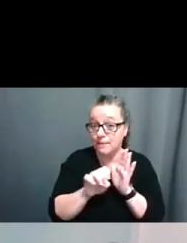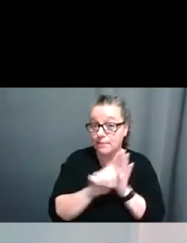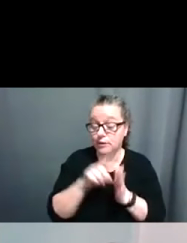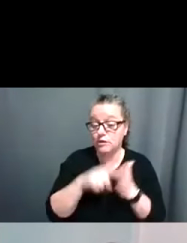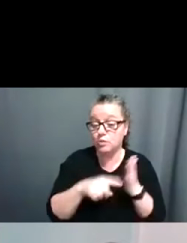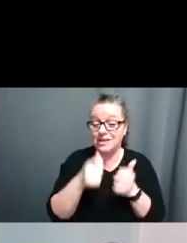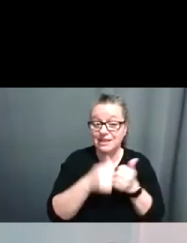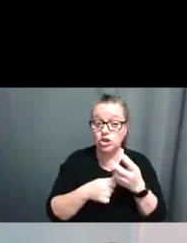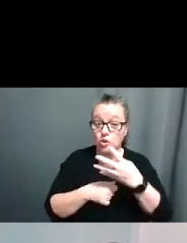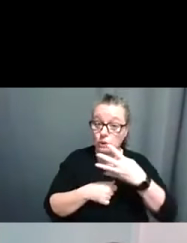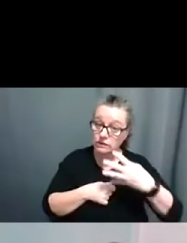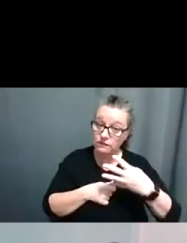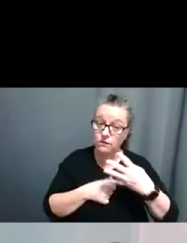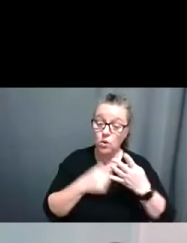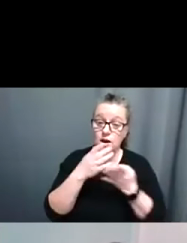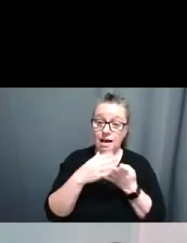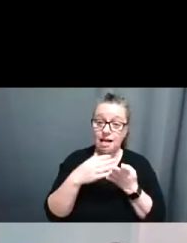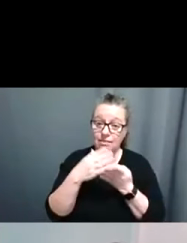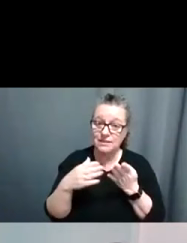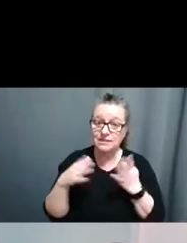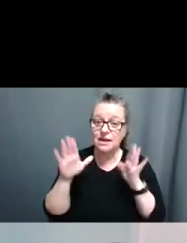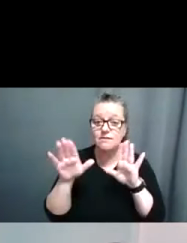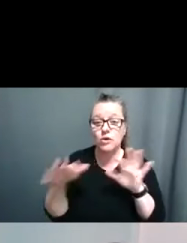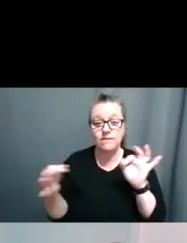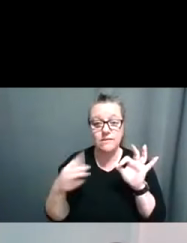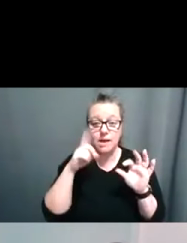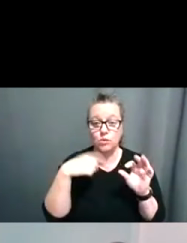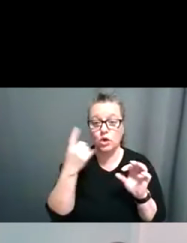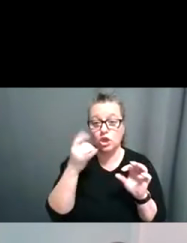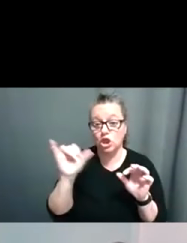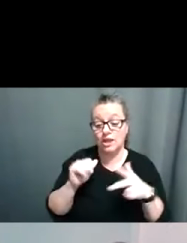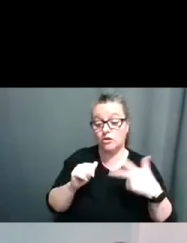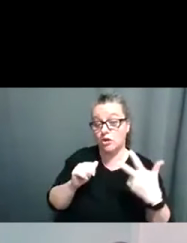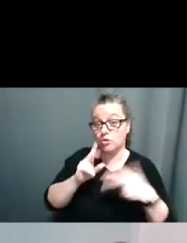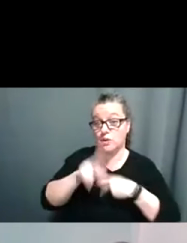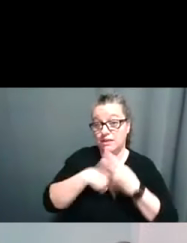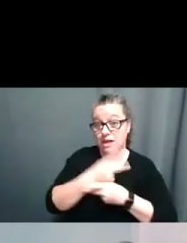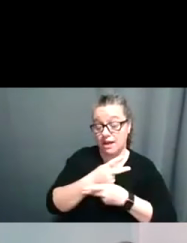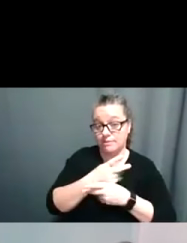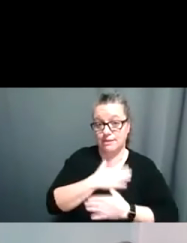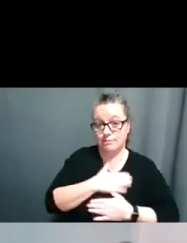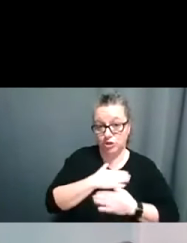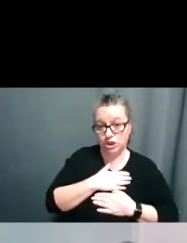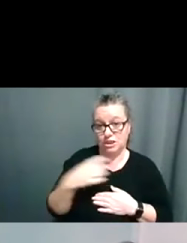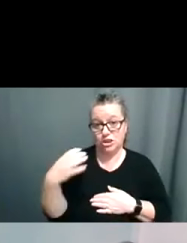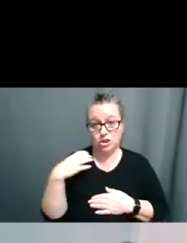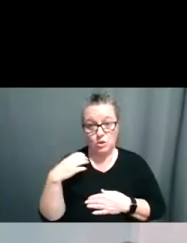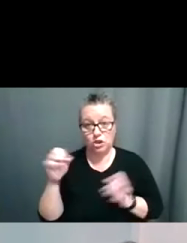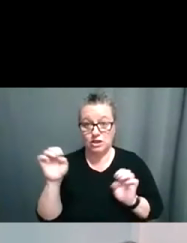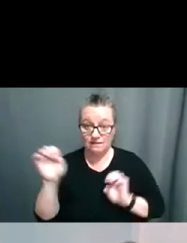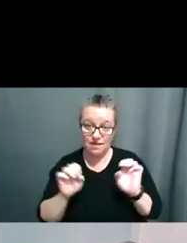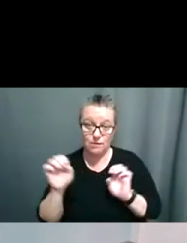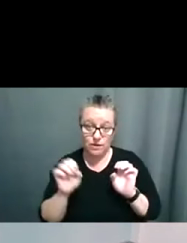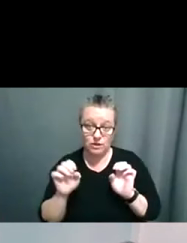of the 4 elements of great feedback might look like for those 3 types of feedback, right? Appreciation, coaching, and evaluation that we talked